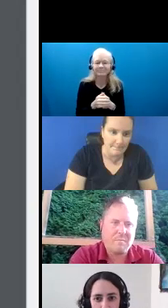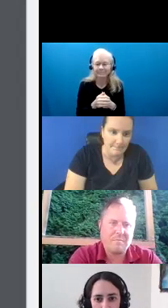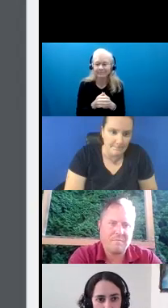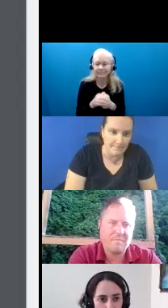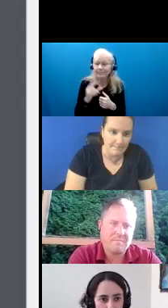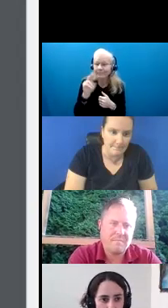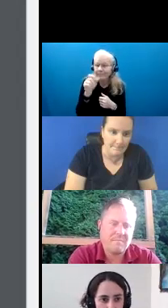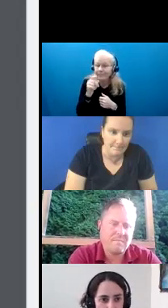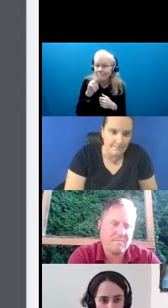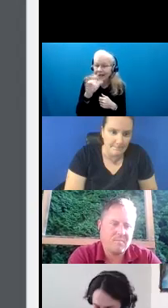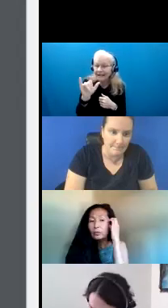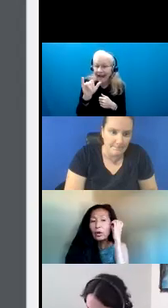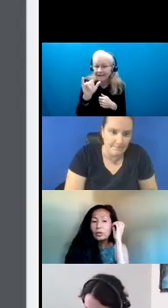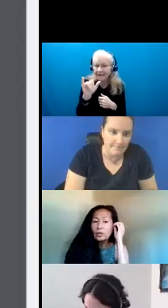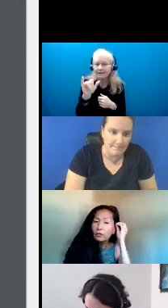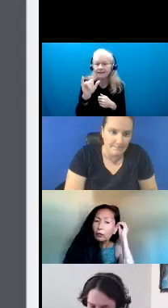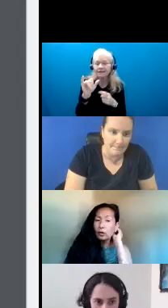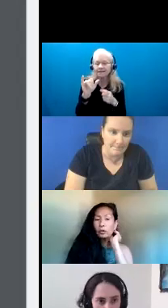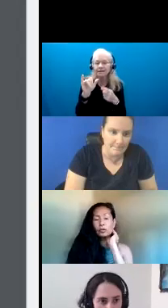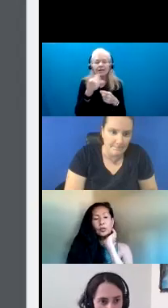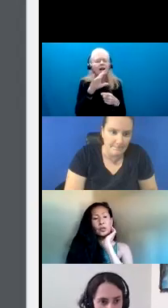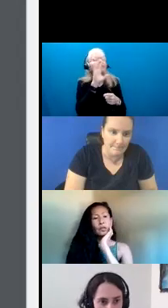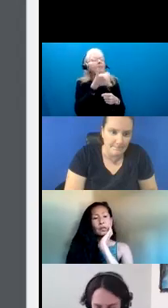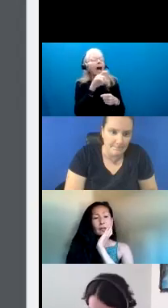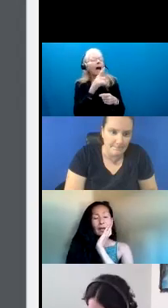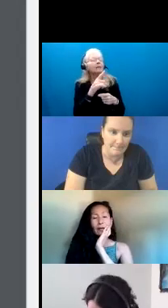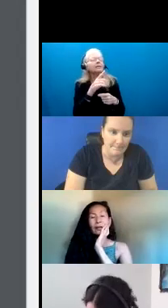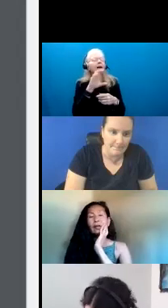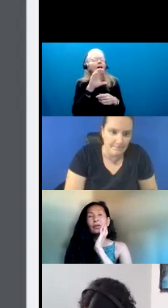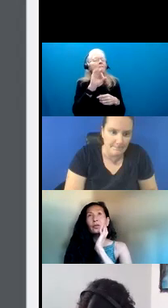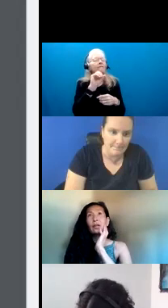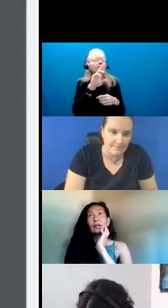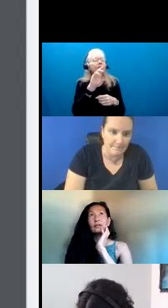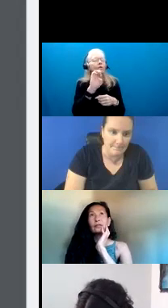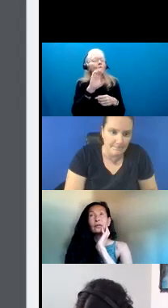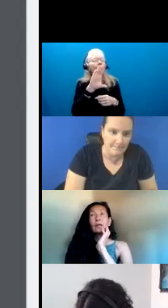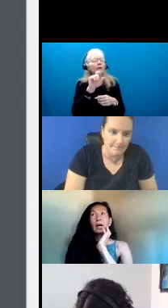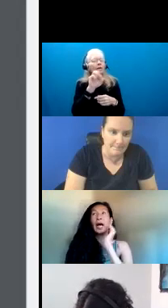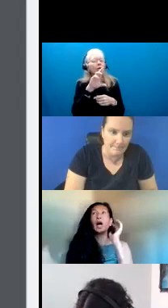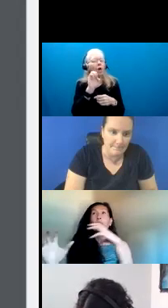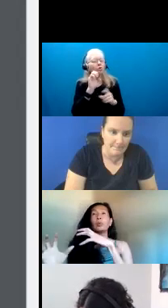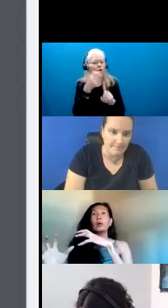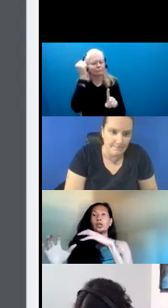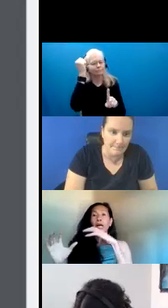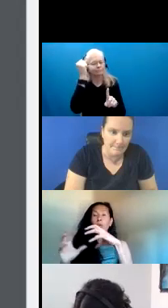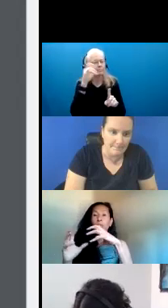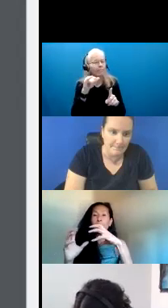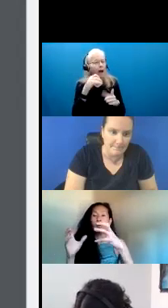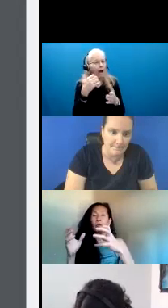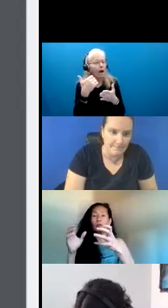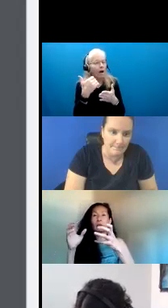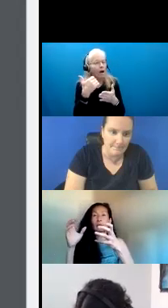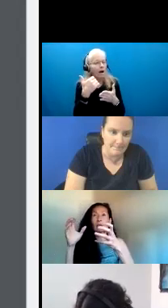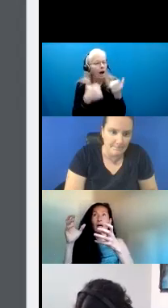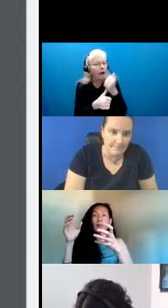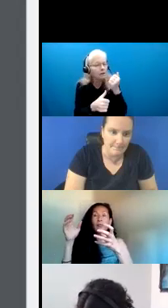Nancy? In regards to the foreclosure assistance, I feel like there's a lot of help to help